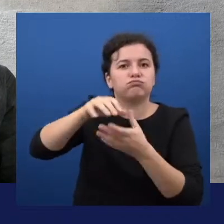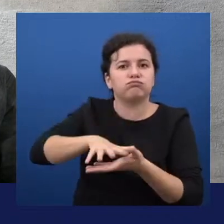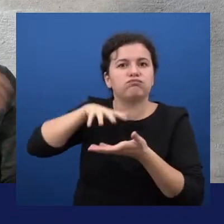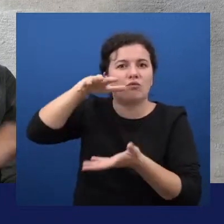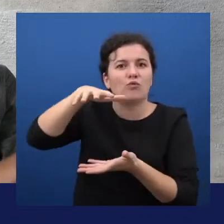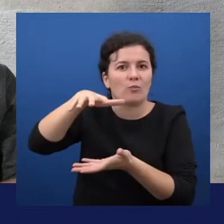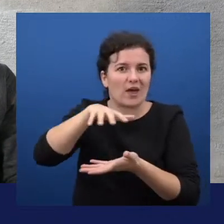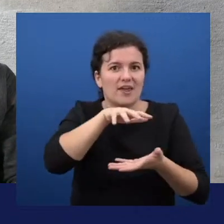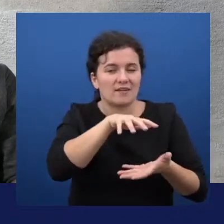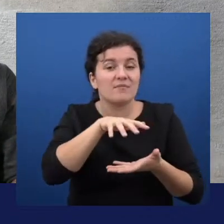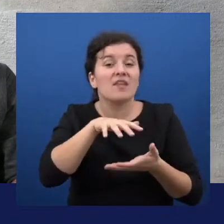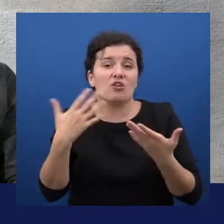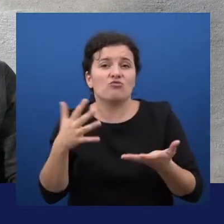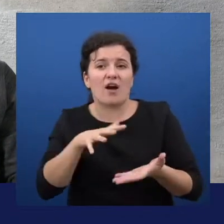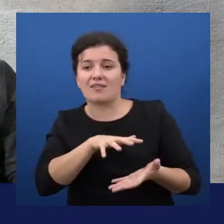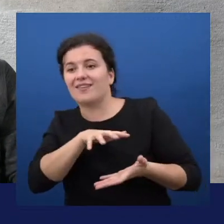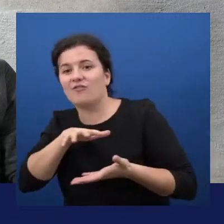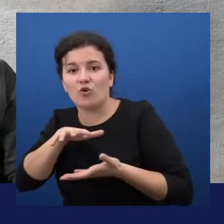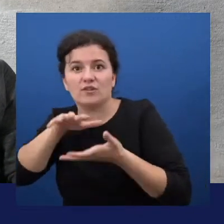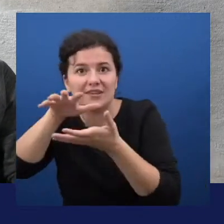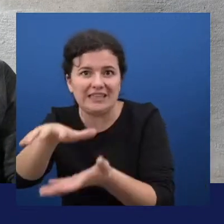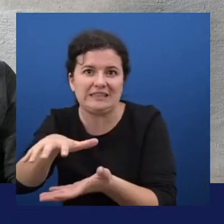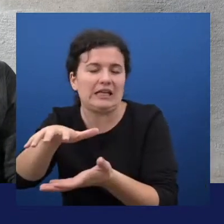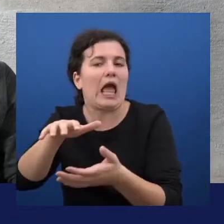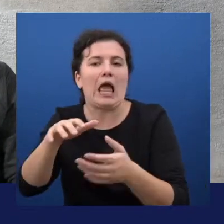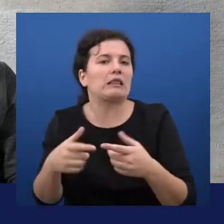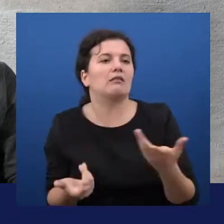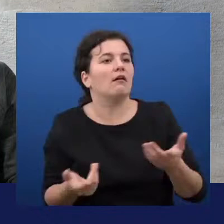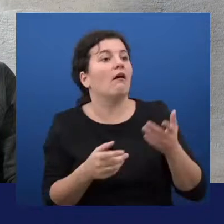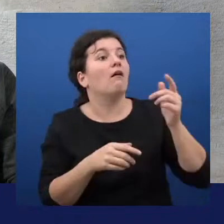so some additional steps need to be taken. Yeah.